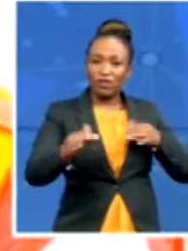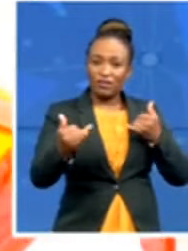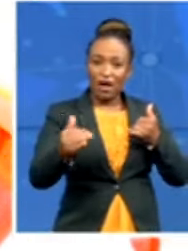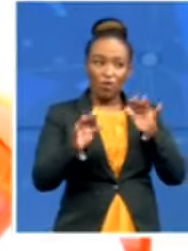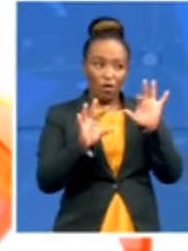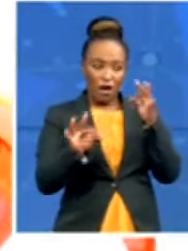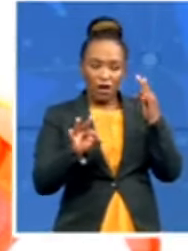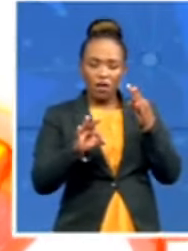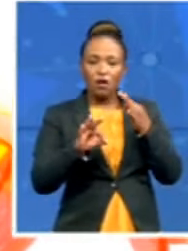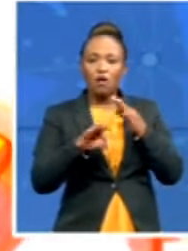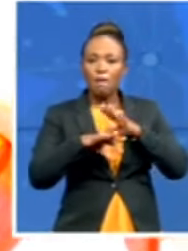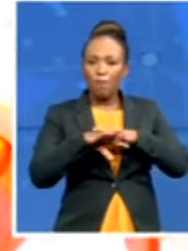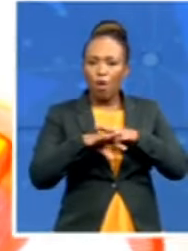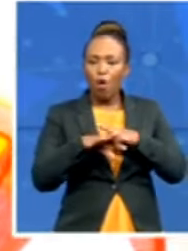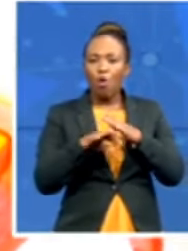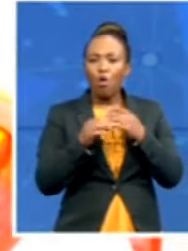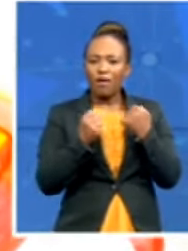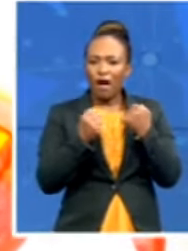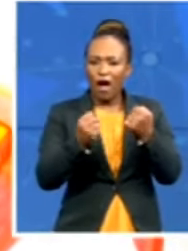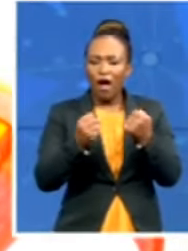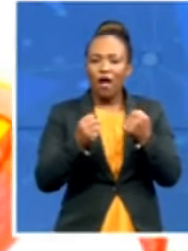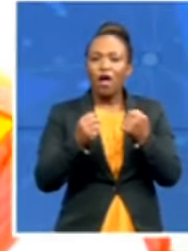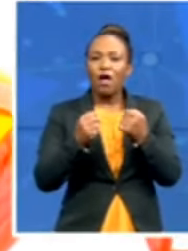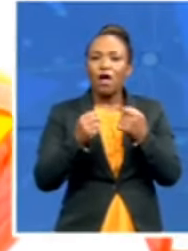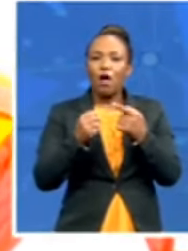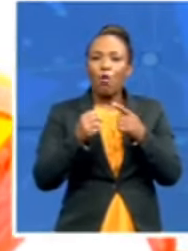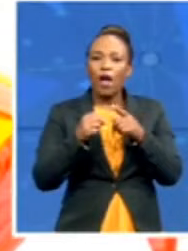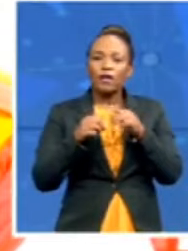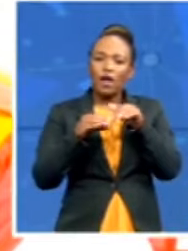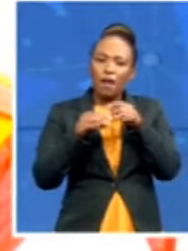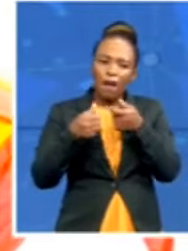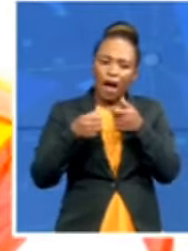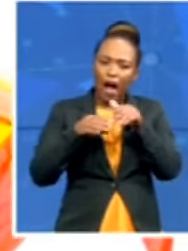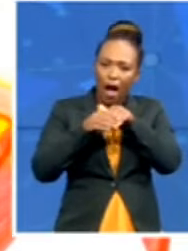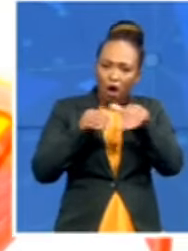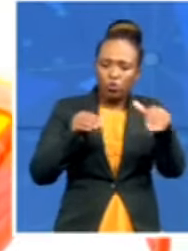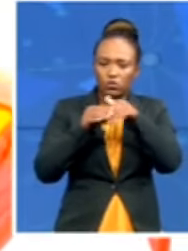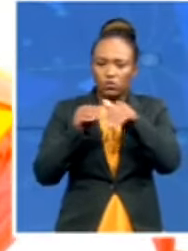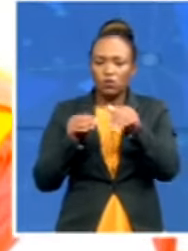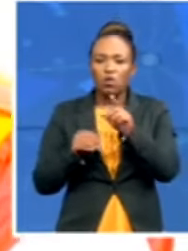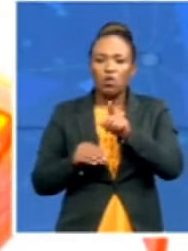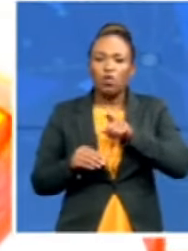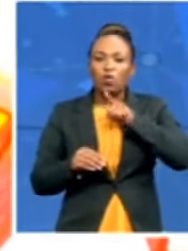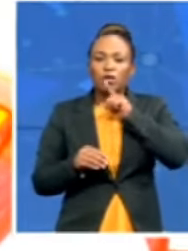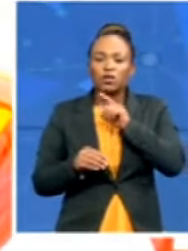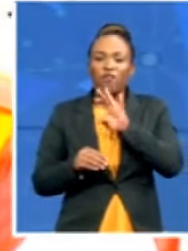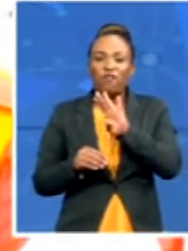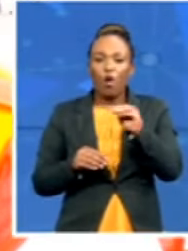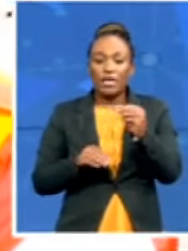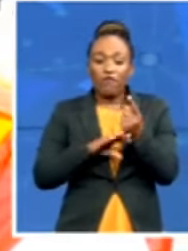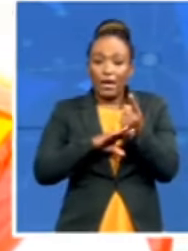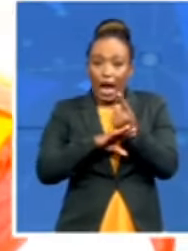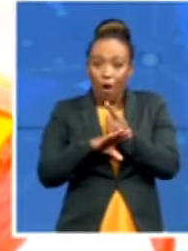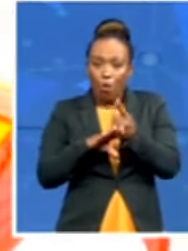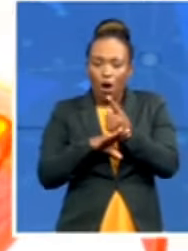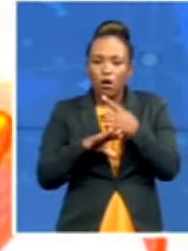are going out than those that are coming in. We are currently sitting at about 1,400 vehicles an hour that are leaving our tolls,